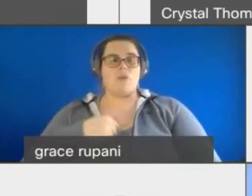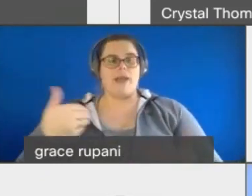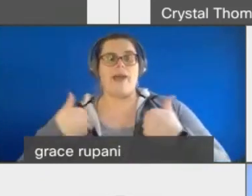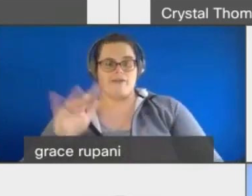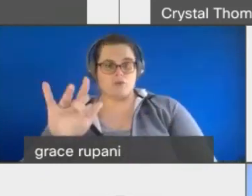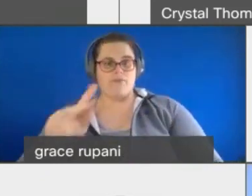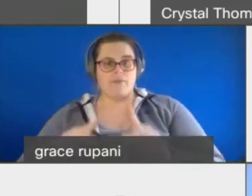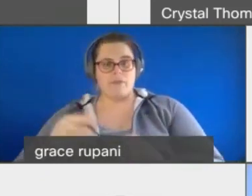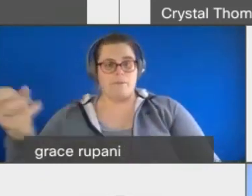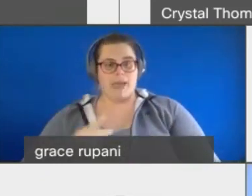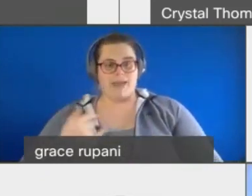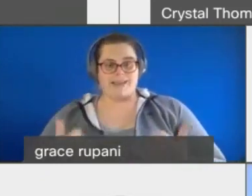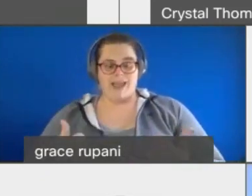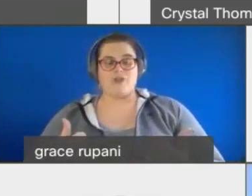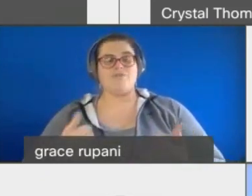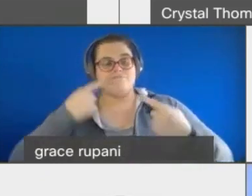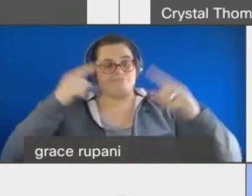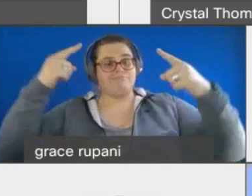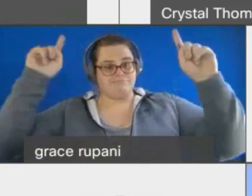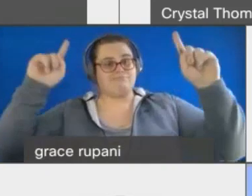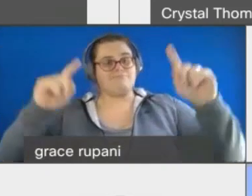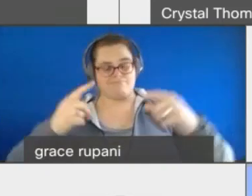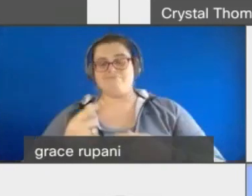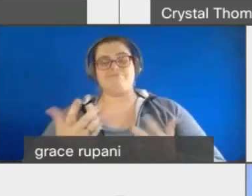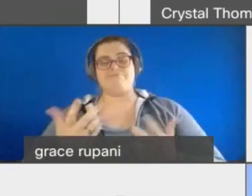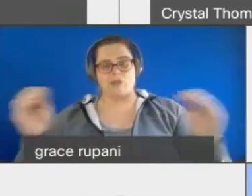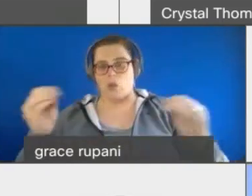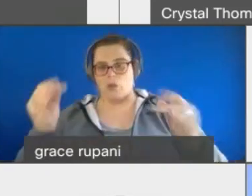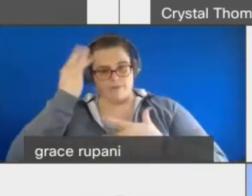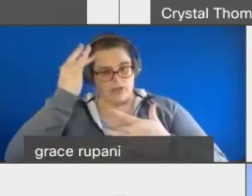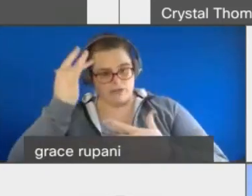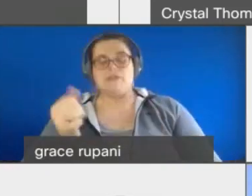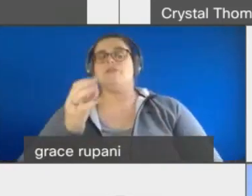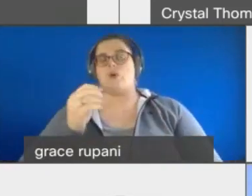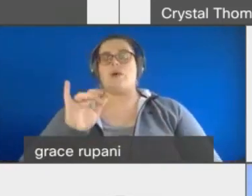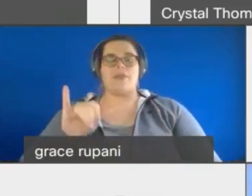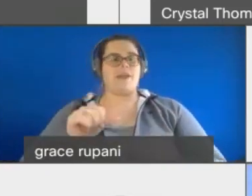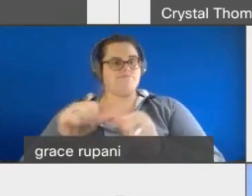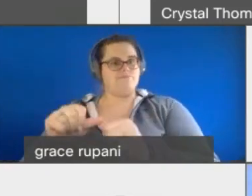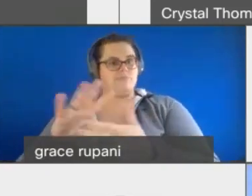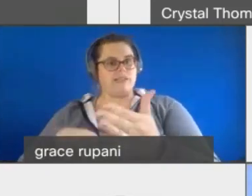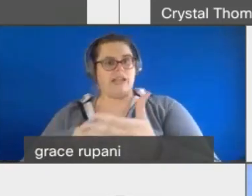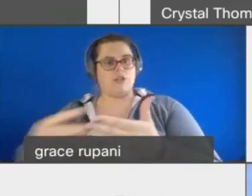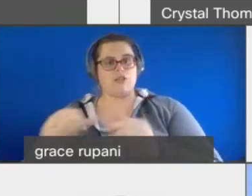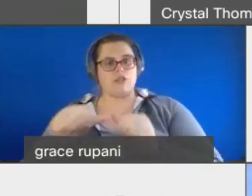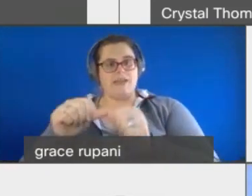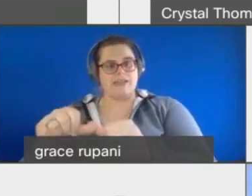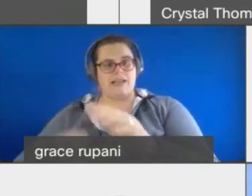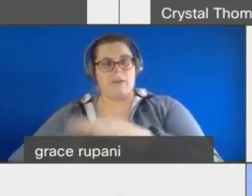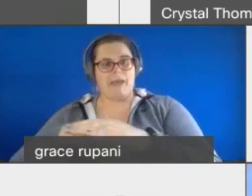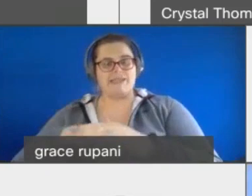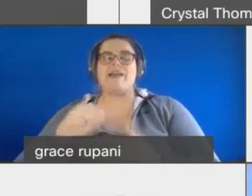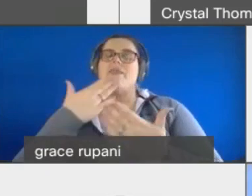to the day program, successfully coming in scheduled days. So to maintain capacity, that's what we have been doing. Thank you